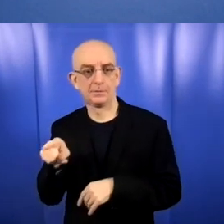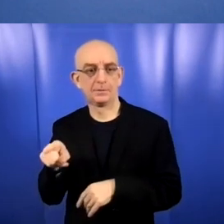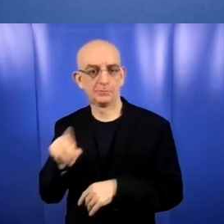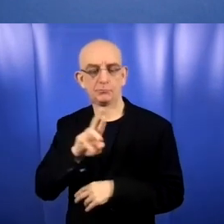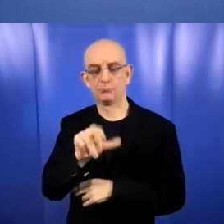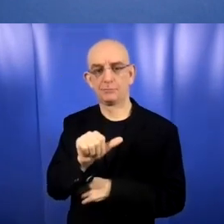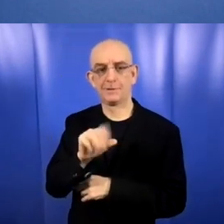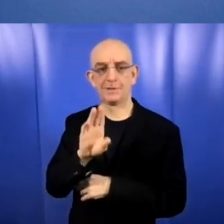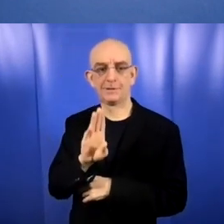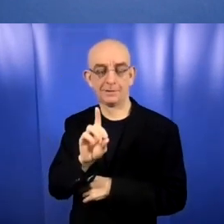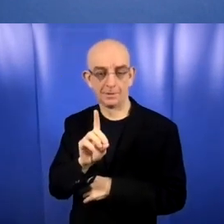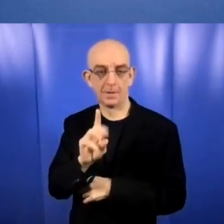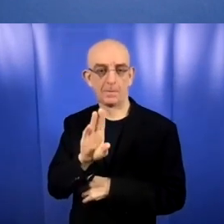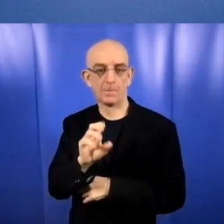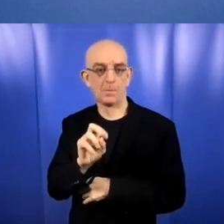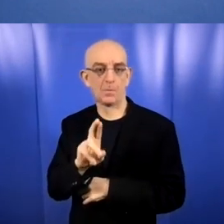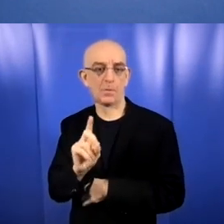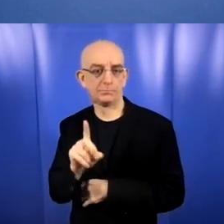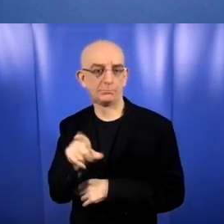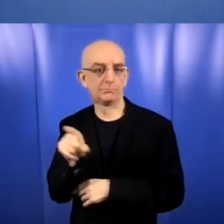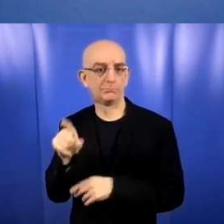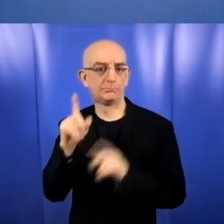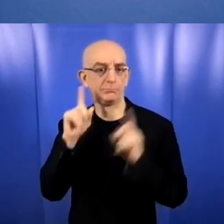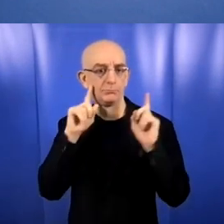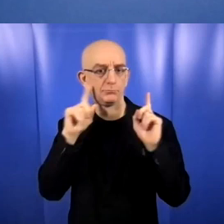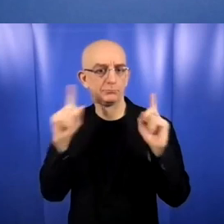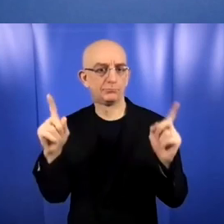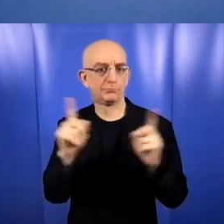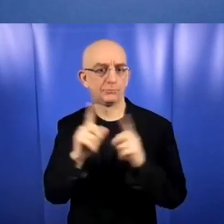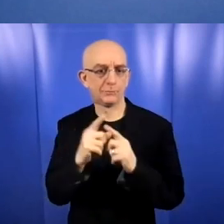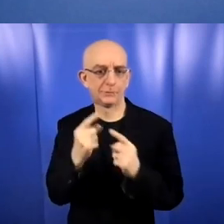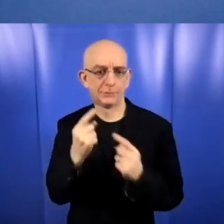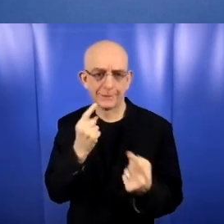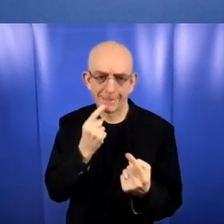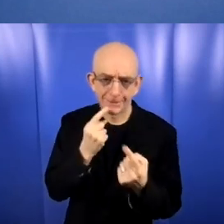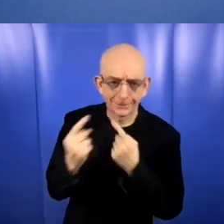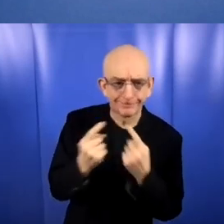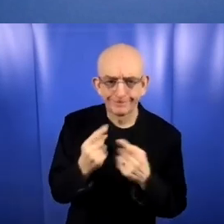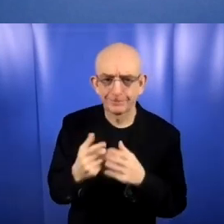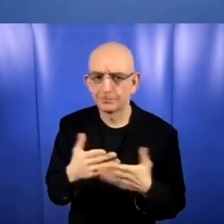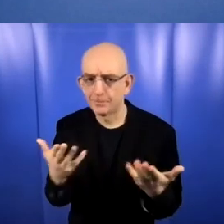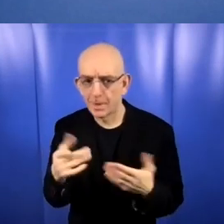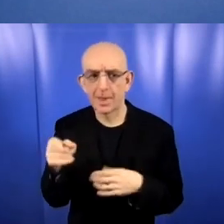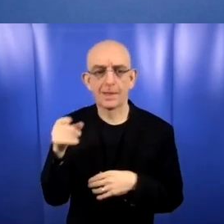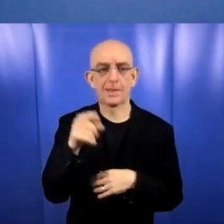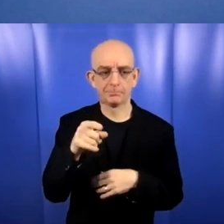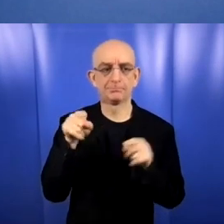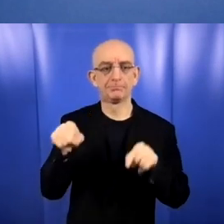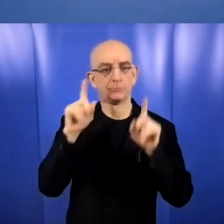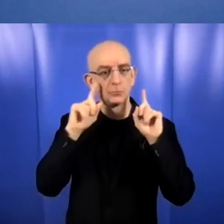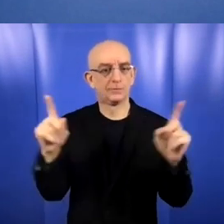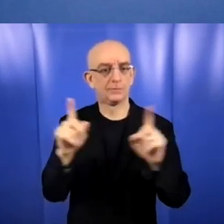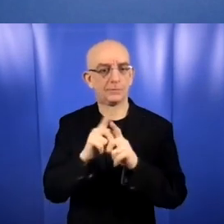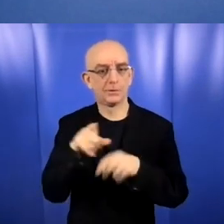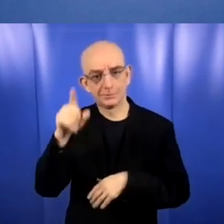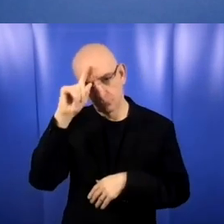the university offered language classes, because to go to university in Germany, you need level C1 German.